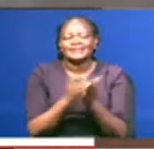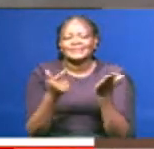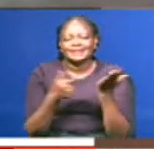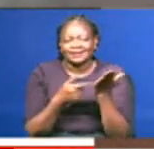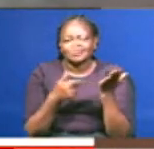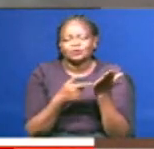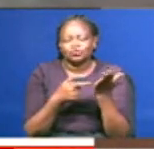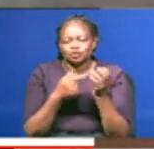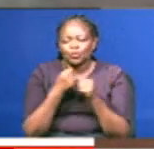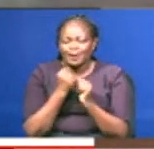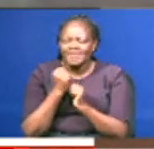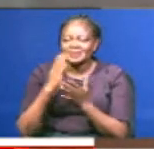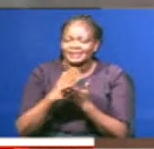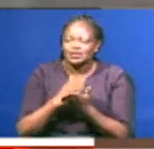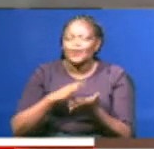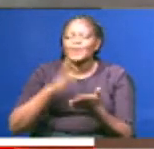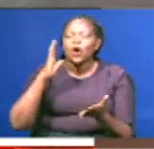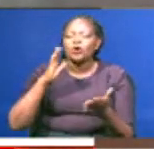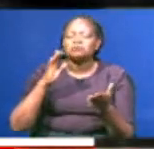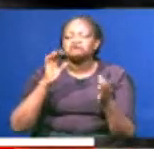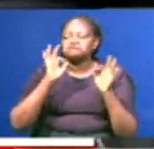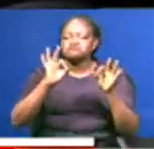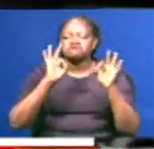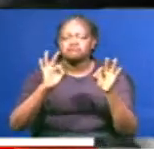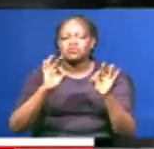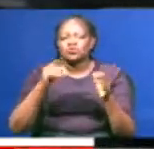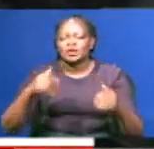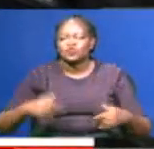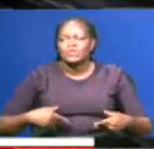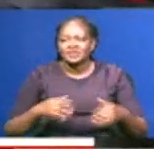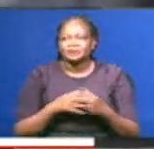to make the sector more attractive to the youth.